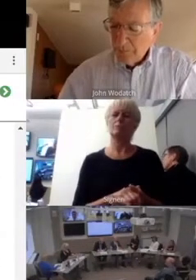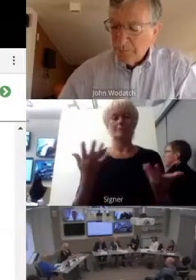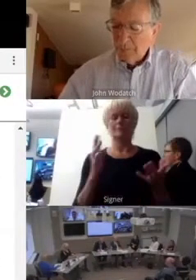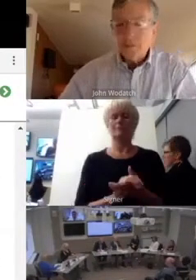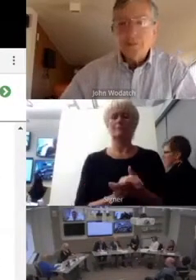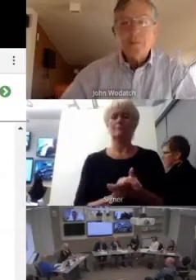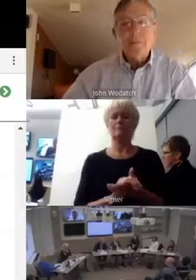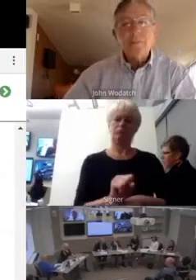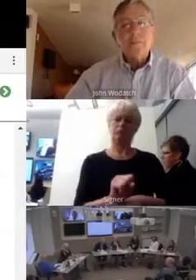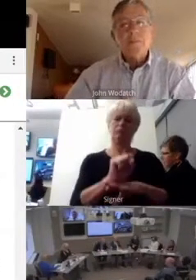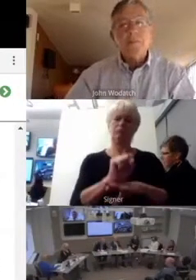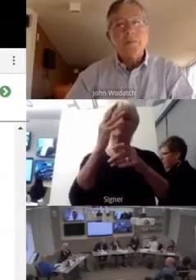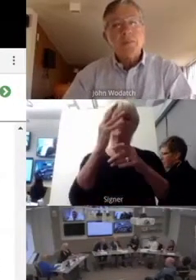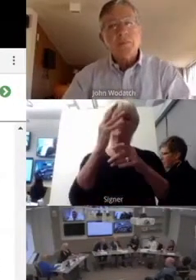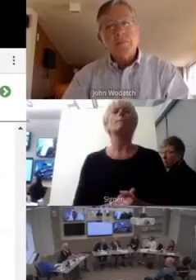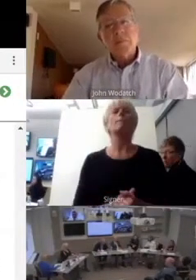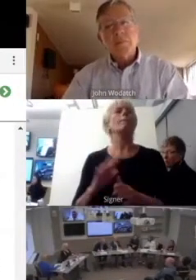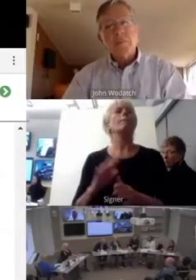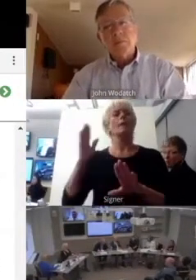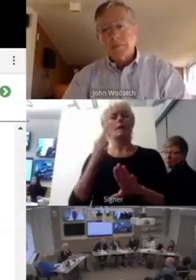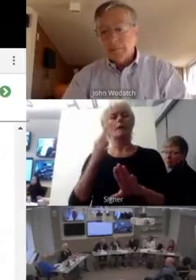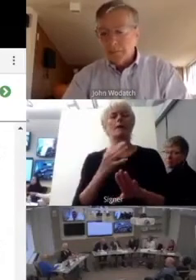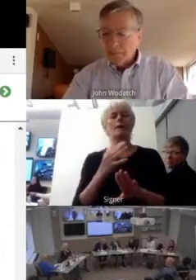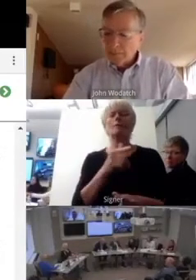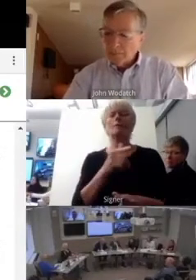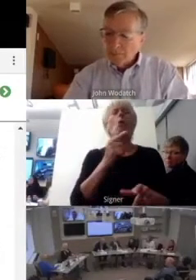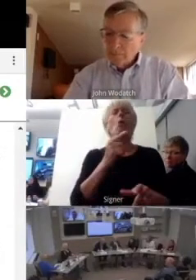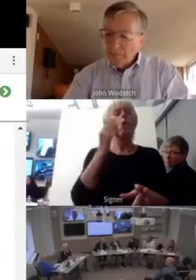And why it takes time, I mean,